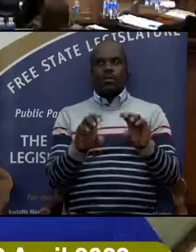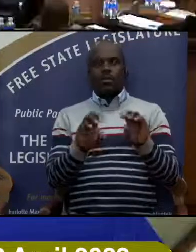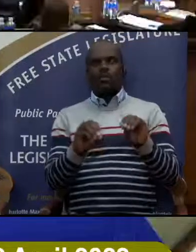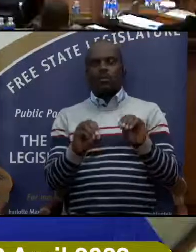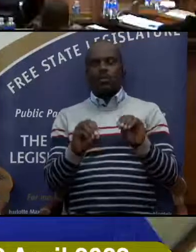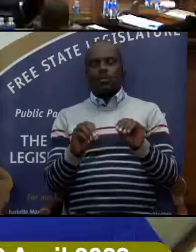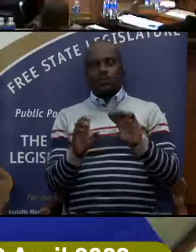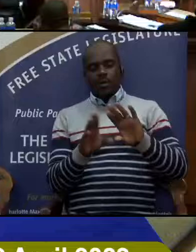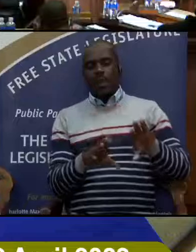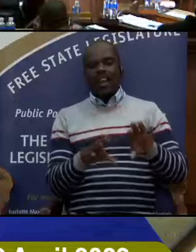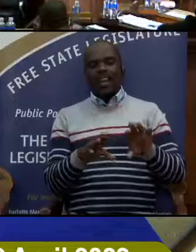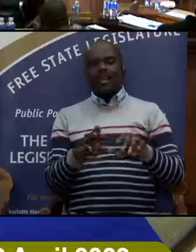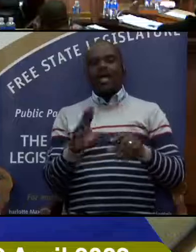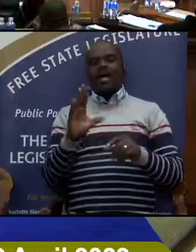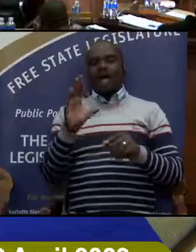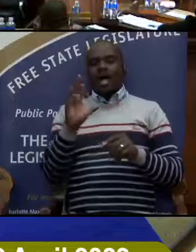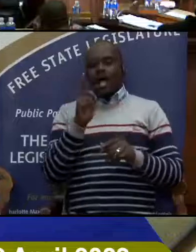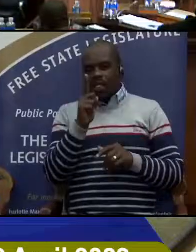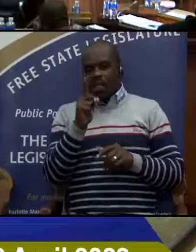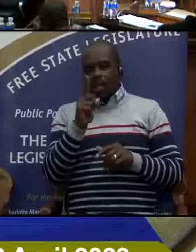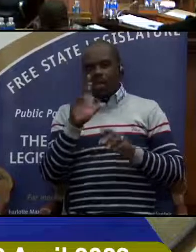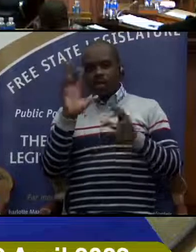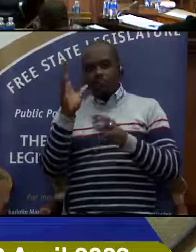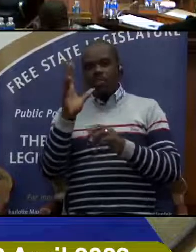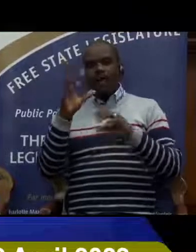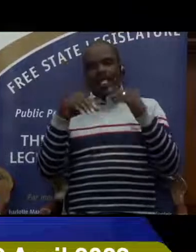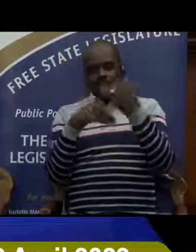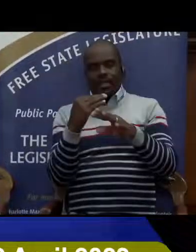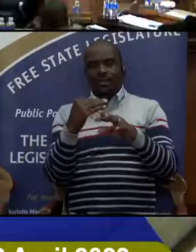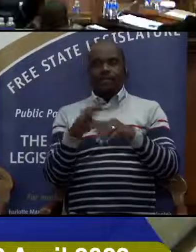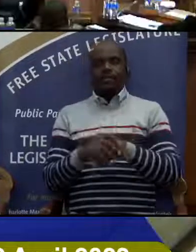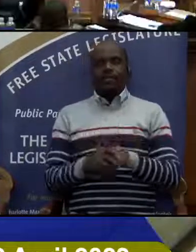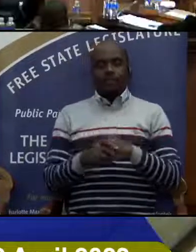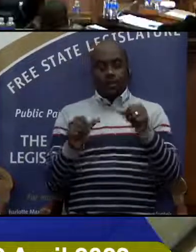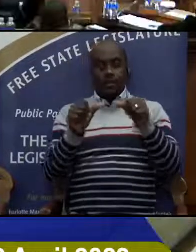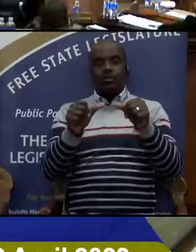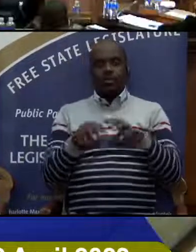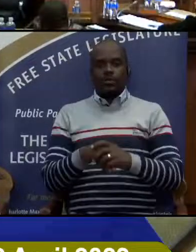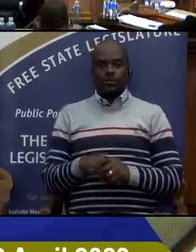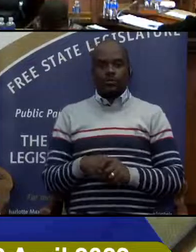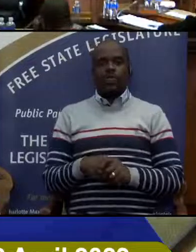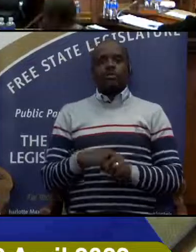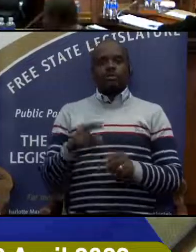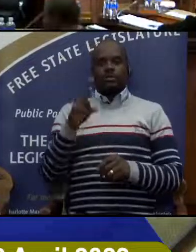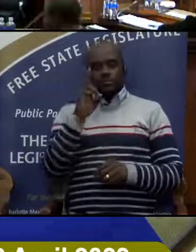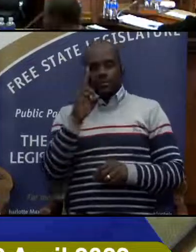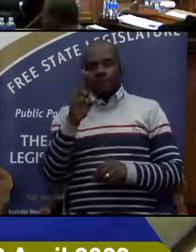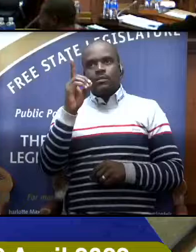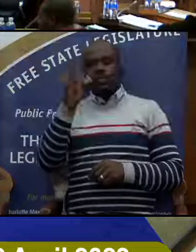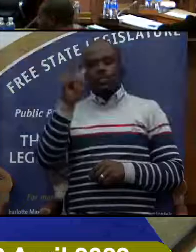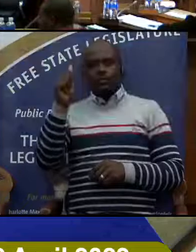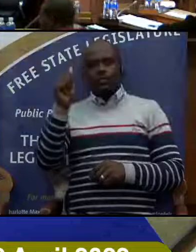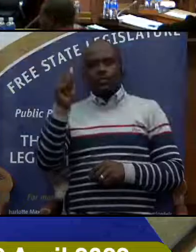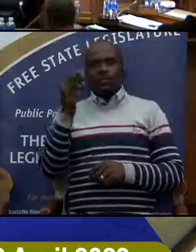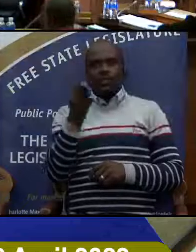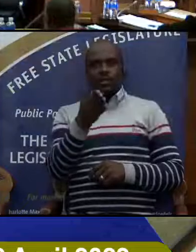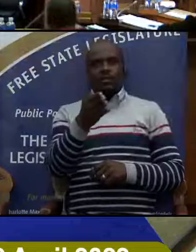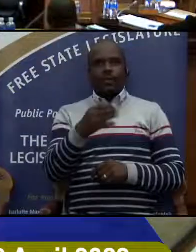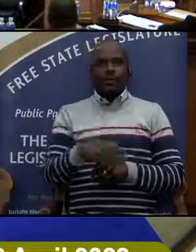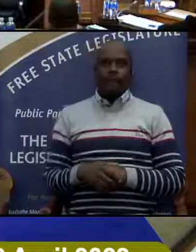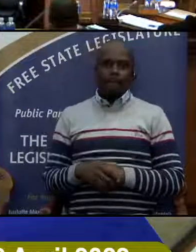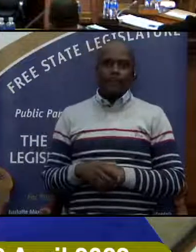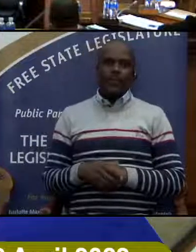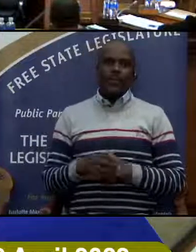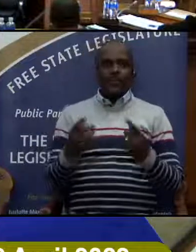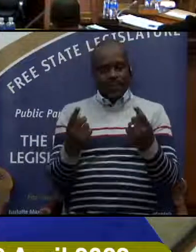They will look at how the DA's pro-poor budgets in the Western Cape province, in Midvaal, and many other